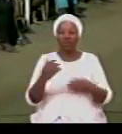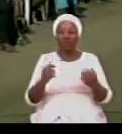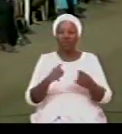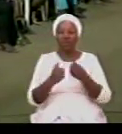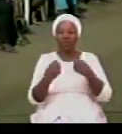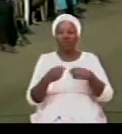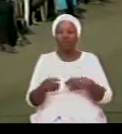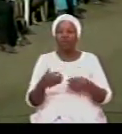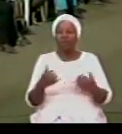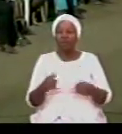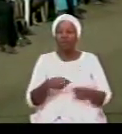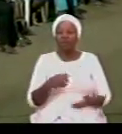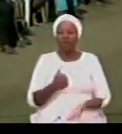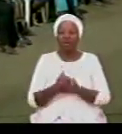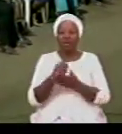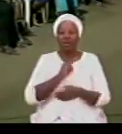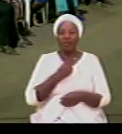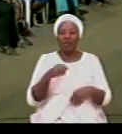you, and God bless you.